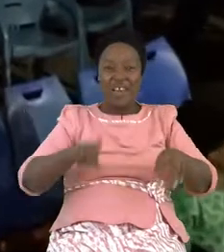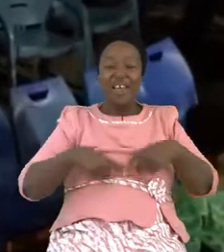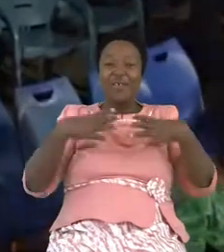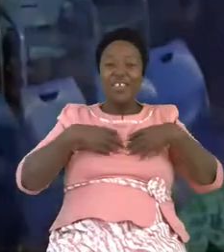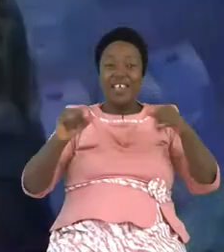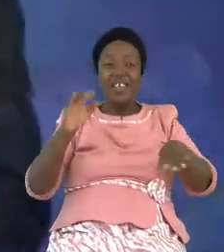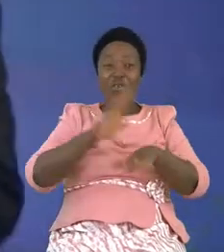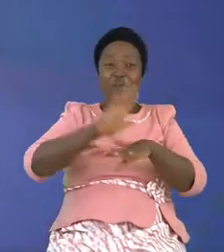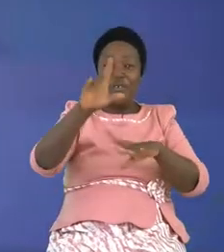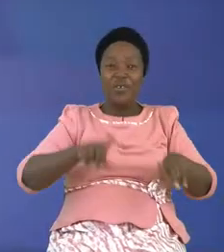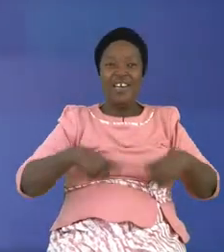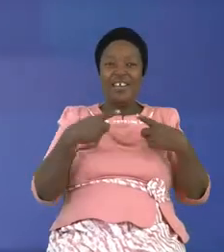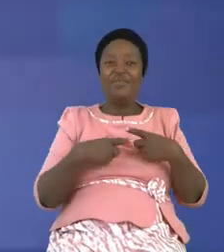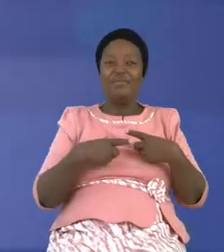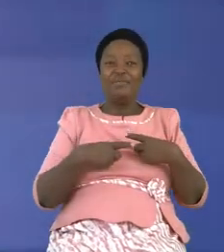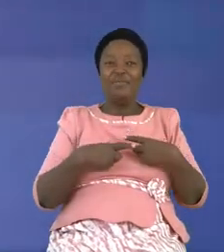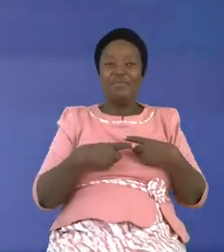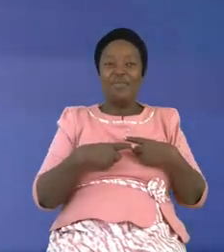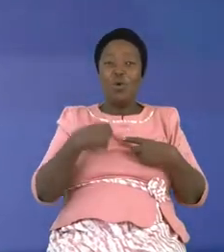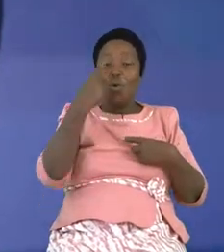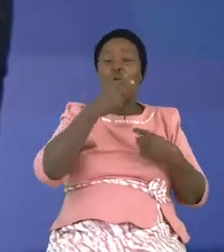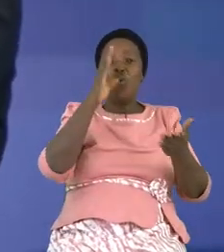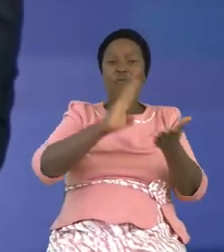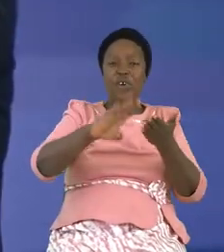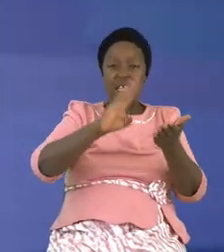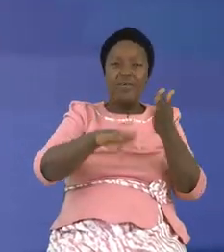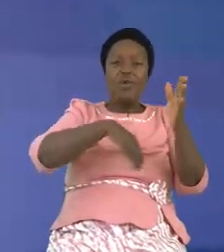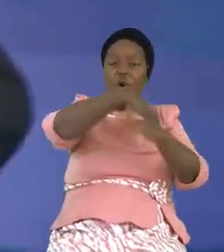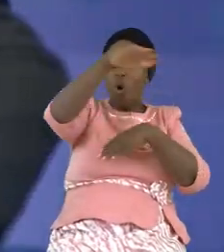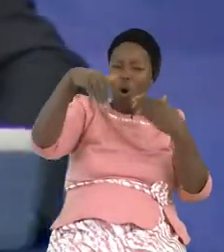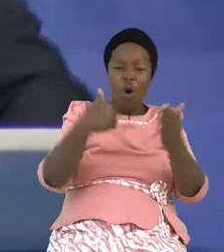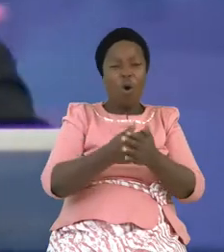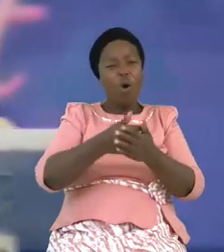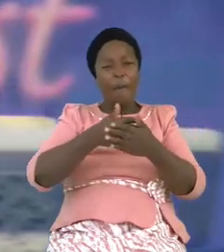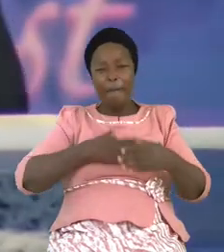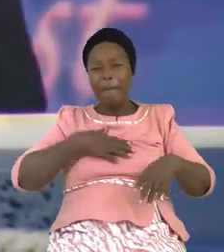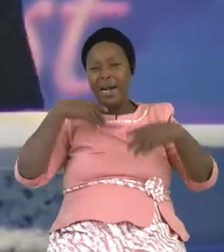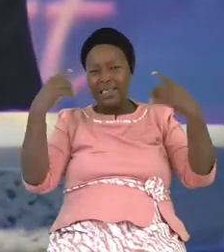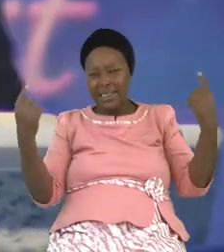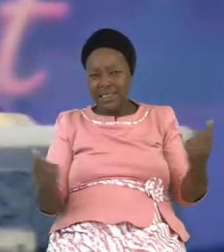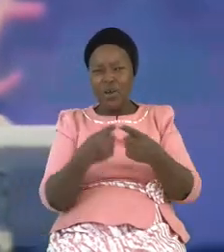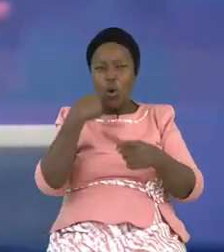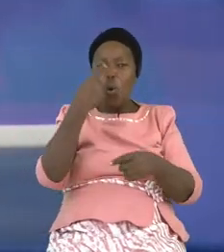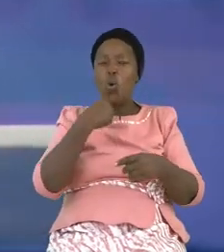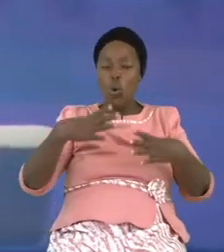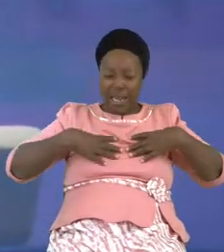your life. Who forgiveth all thine iniquities? Who